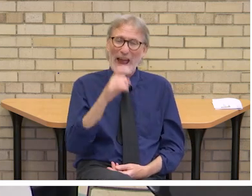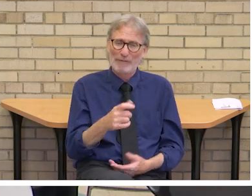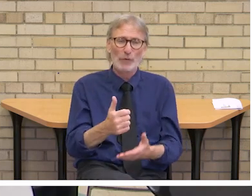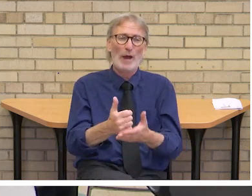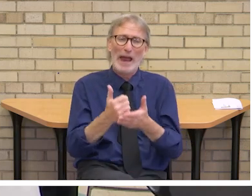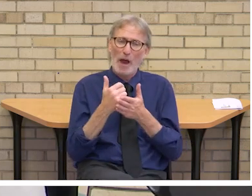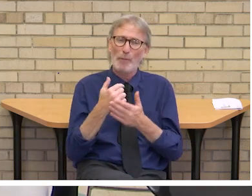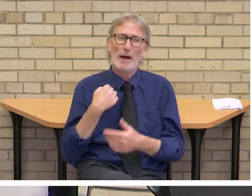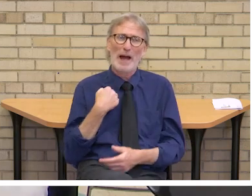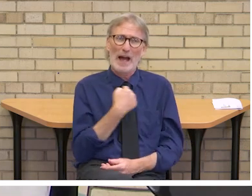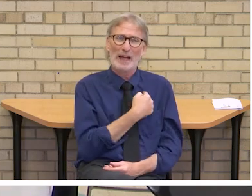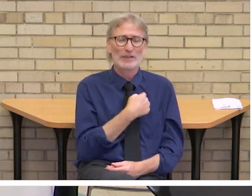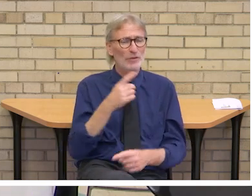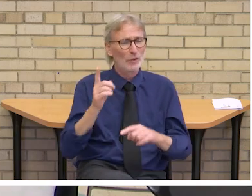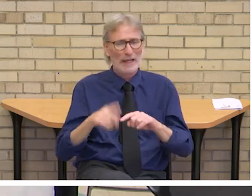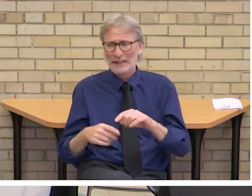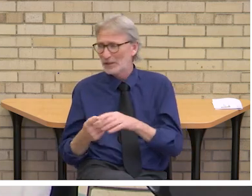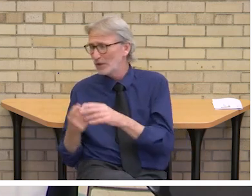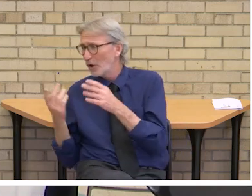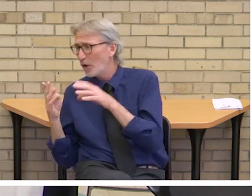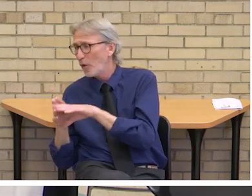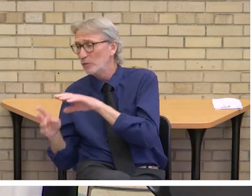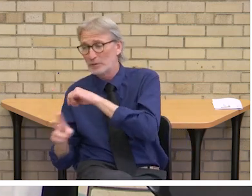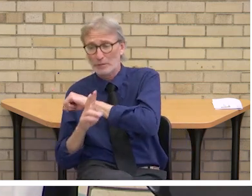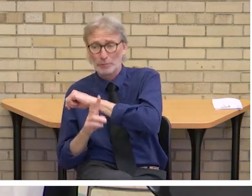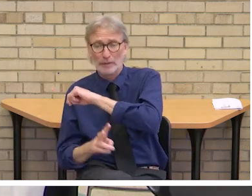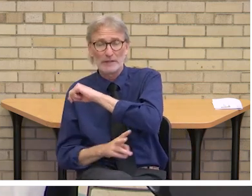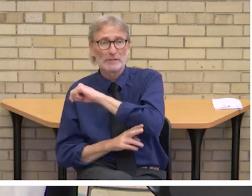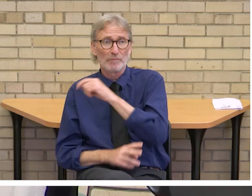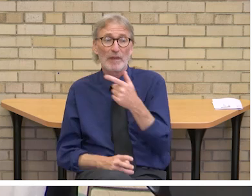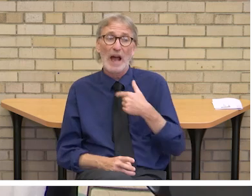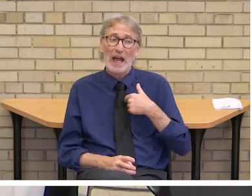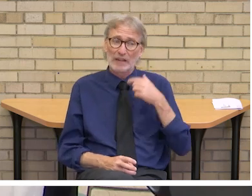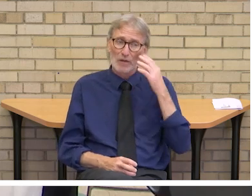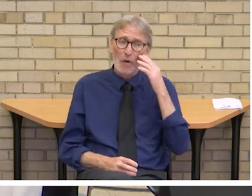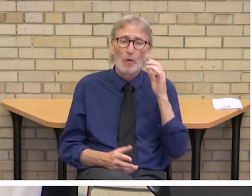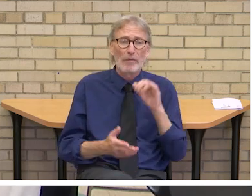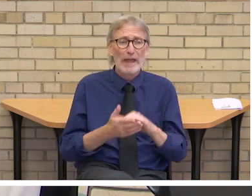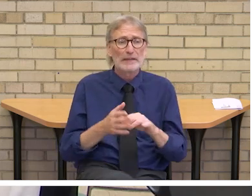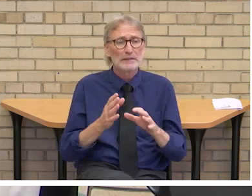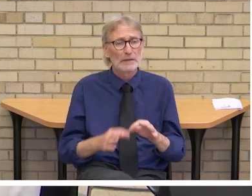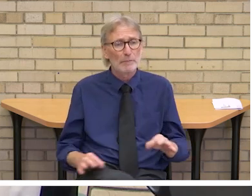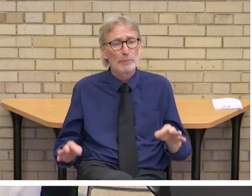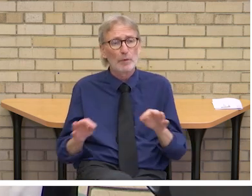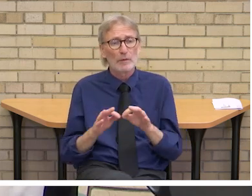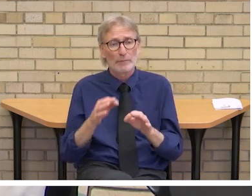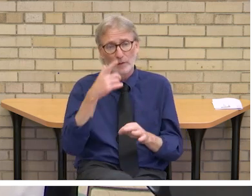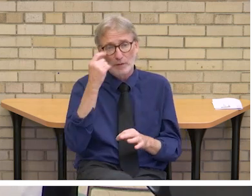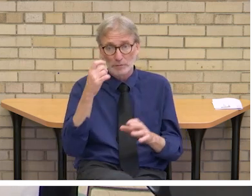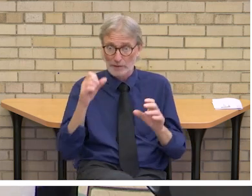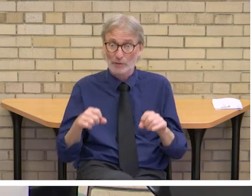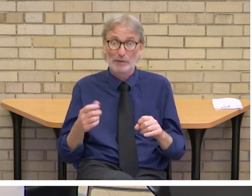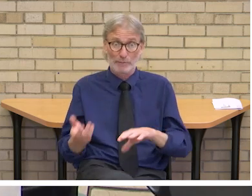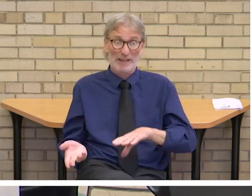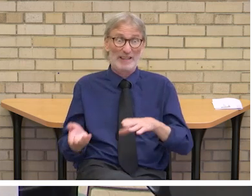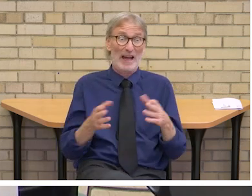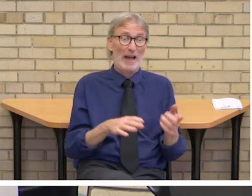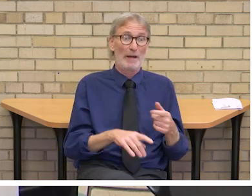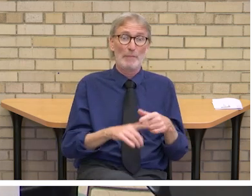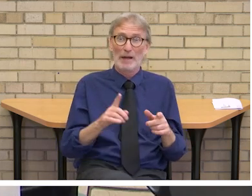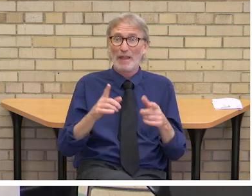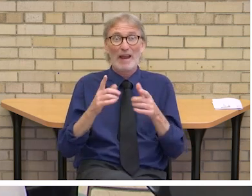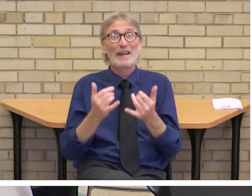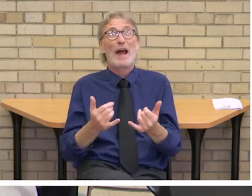You can't just close the bridge, which I know that's an important thing, because we could be killed, but then we can't get out